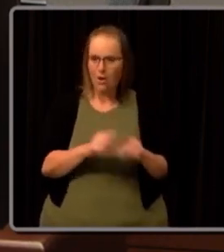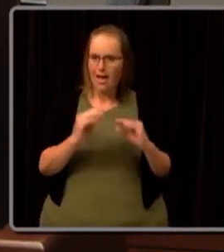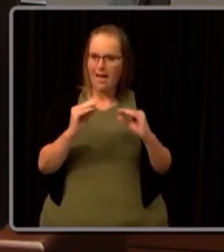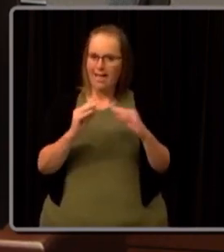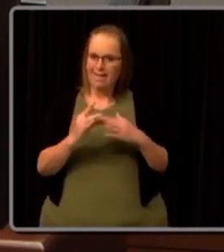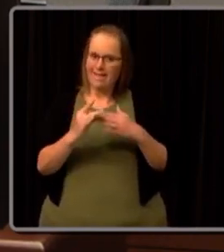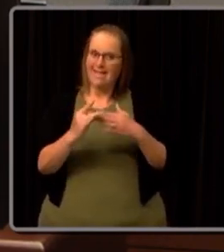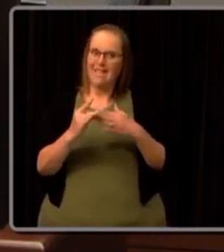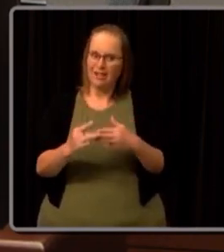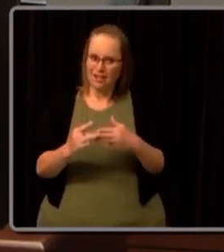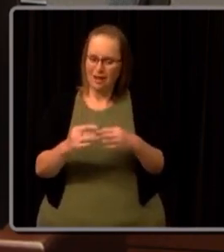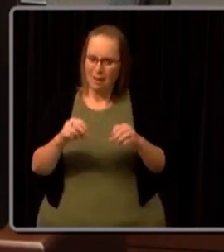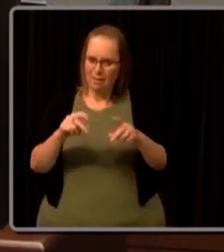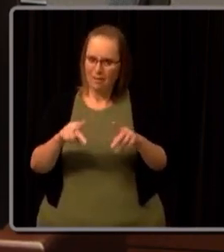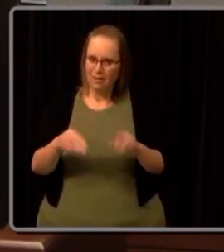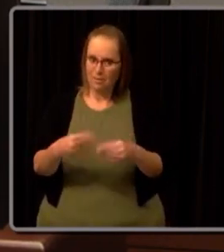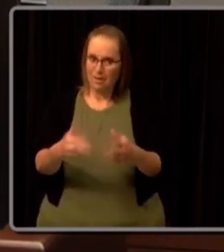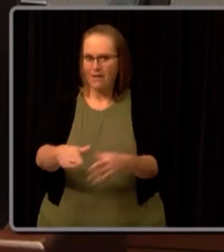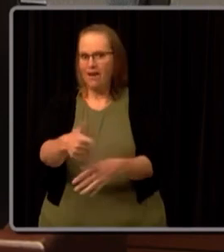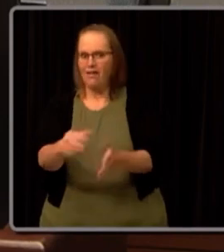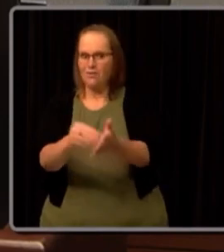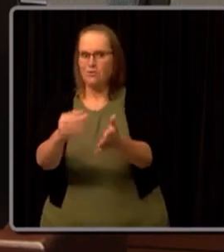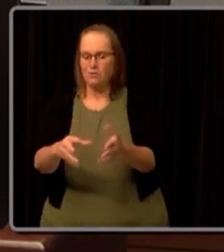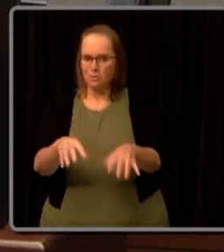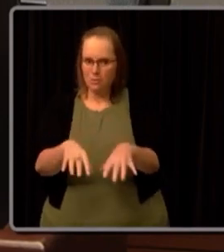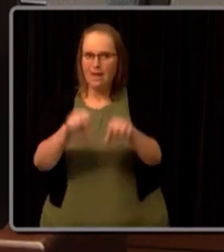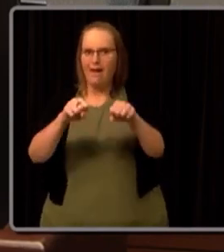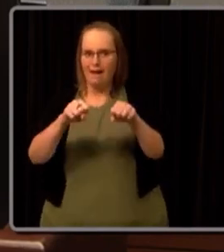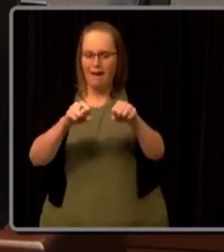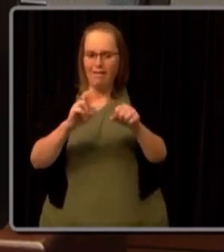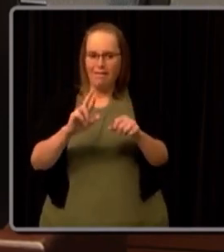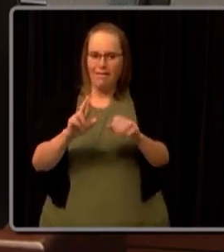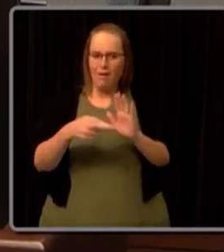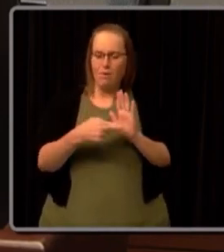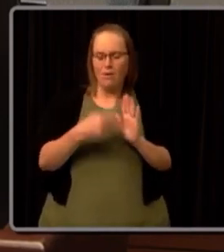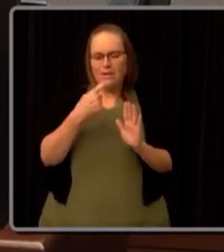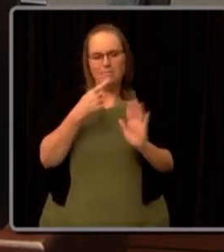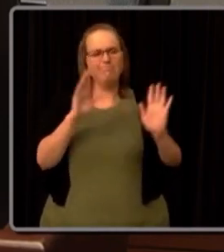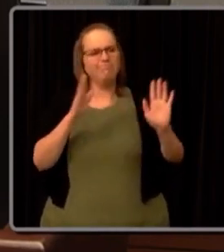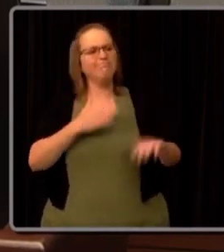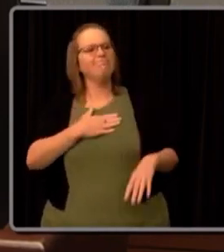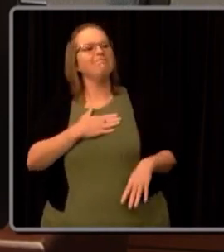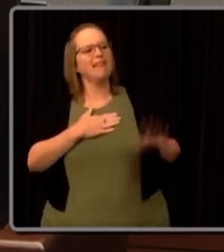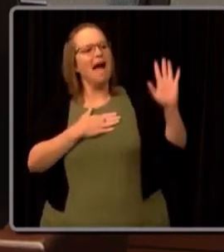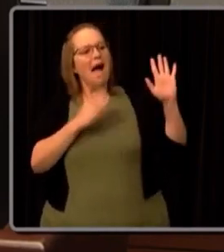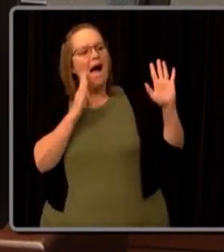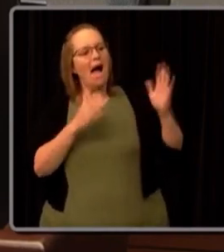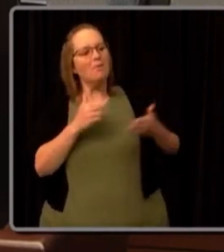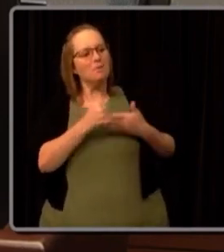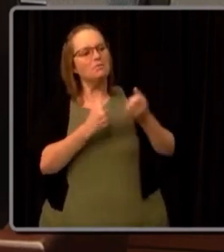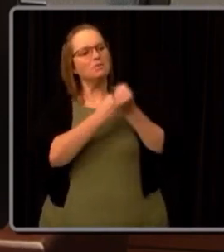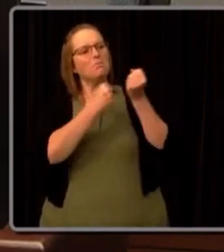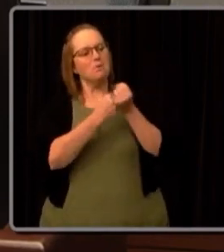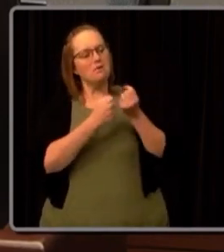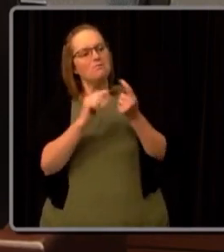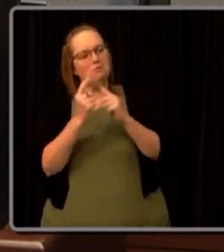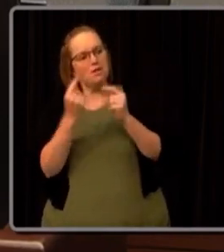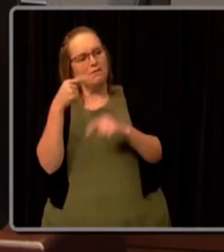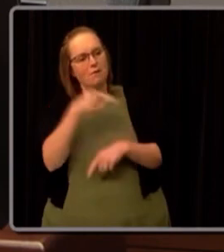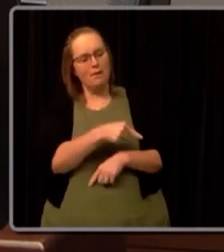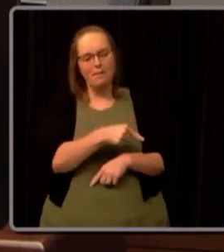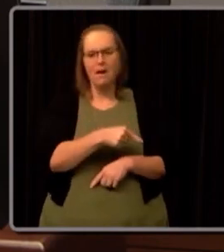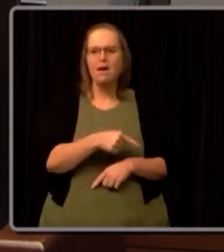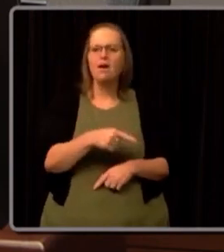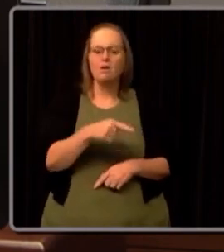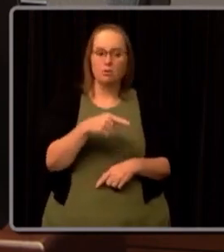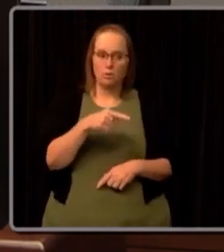giving and the opportunities that we're giving another student to take on that role and say, I will translate, I will help support that, so that they feel a